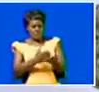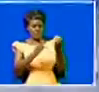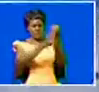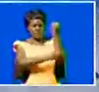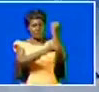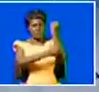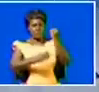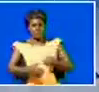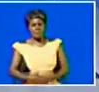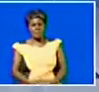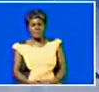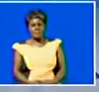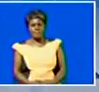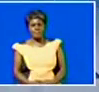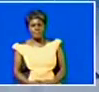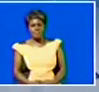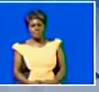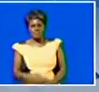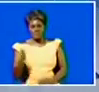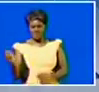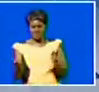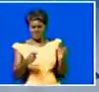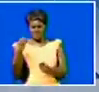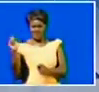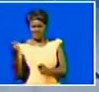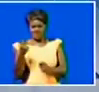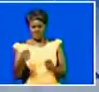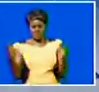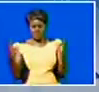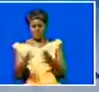Let's move to tennis now. Kenya's Shield Kotecha and Ismail Changawa.